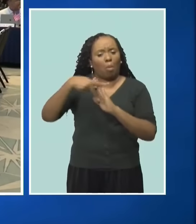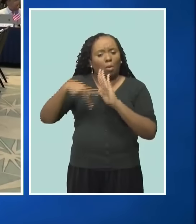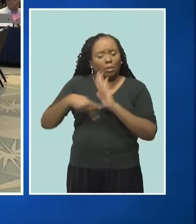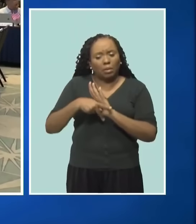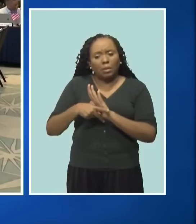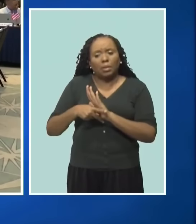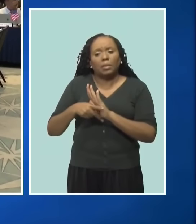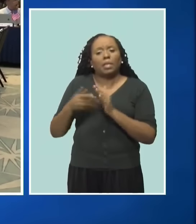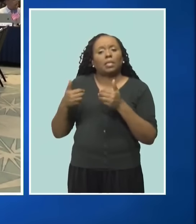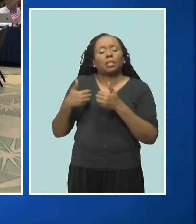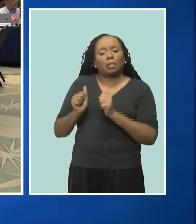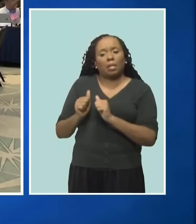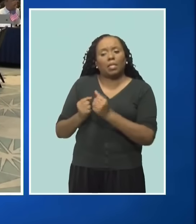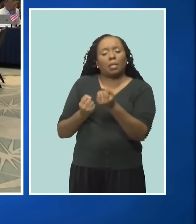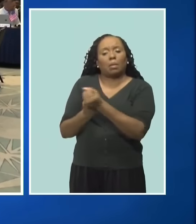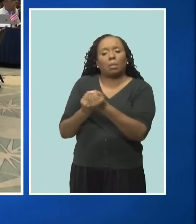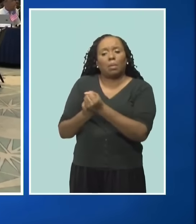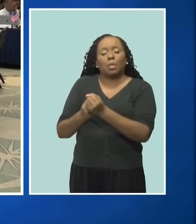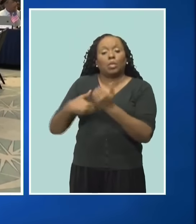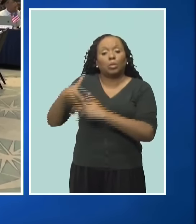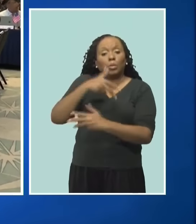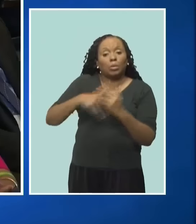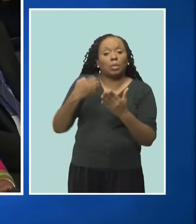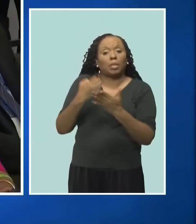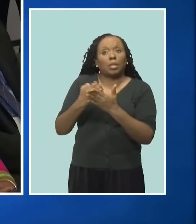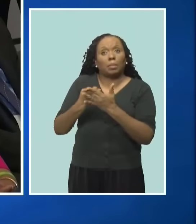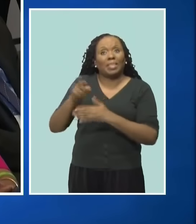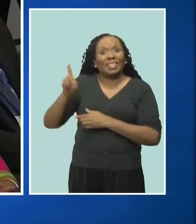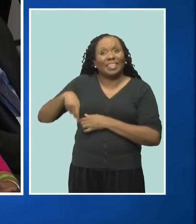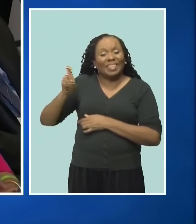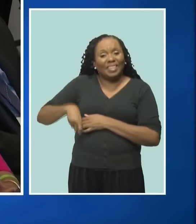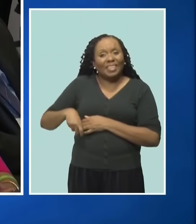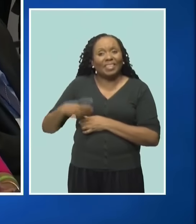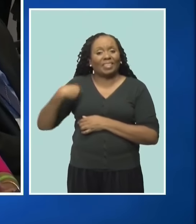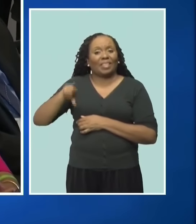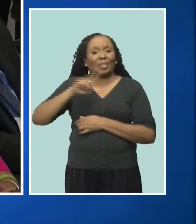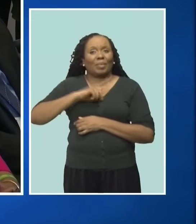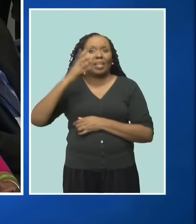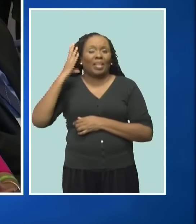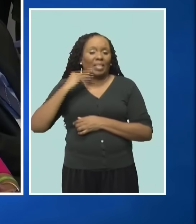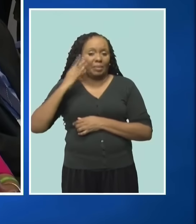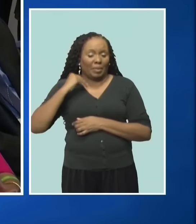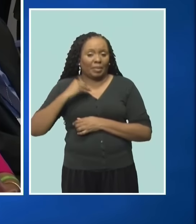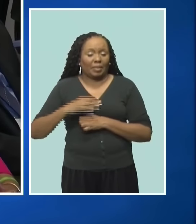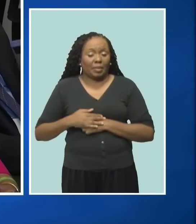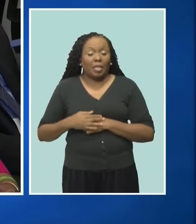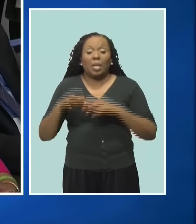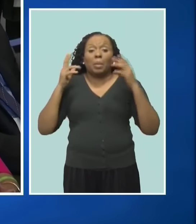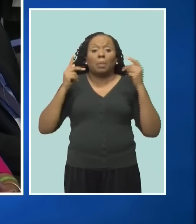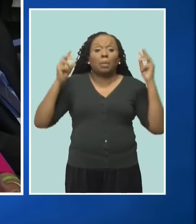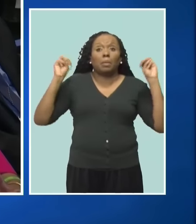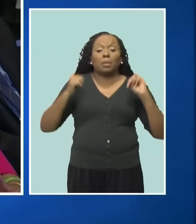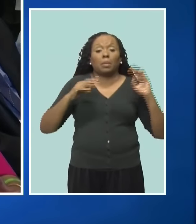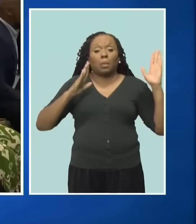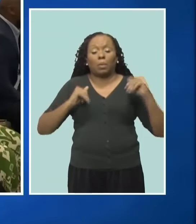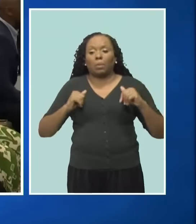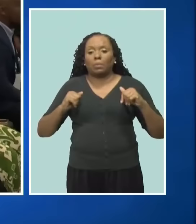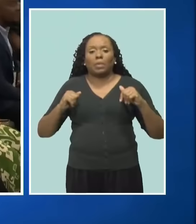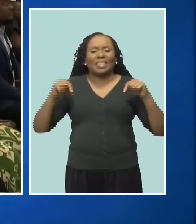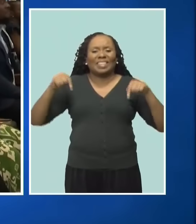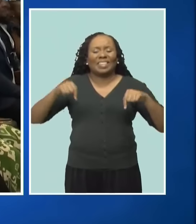economic, social, and environmental needs and crises faced by the region. Prime Minister Motley is hoping the forum serves as